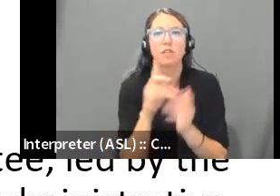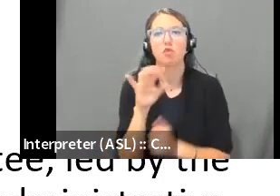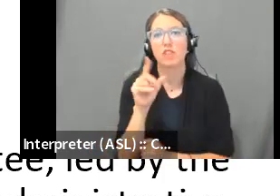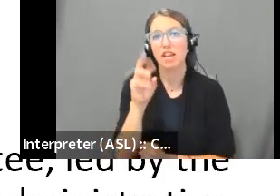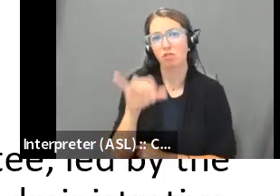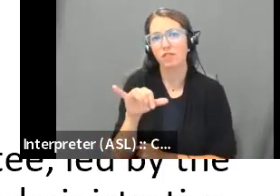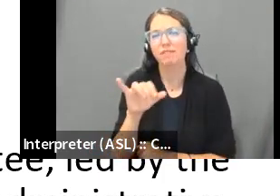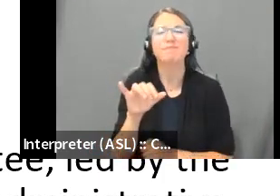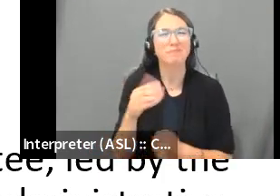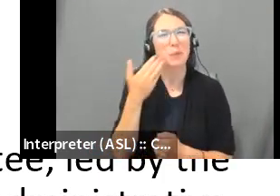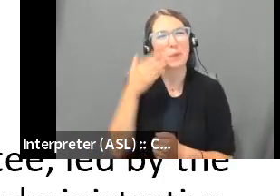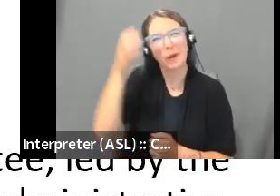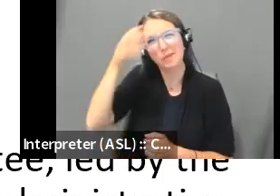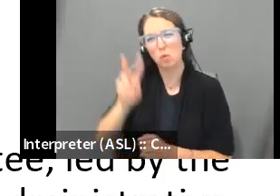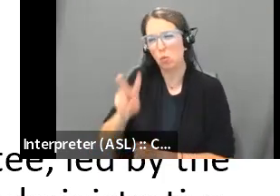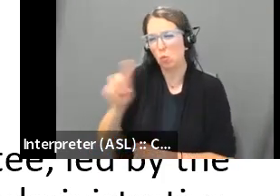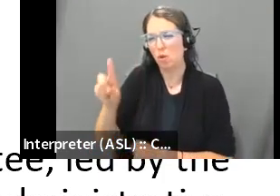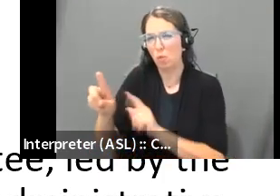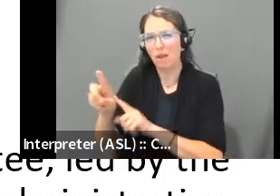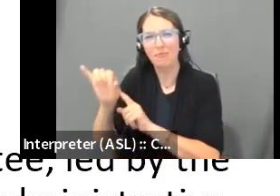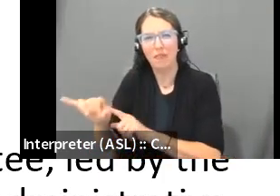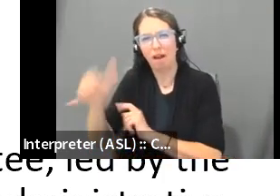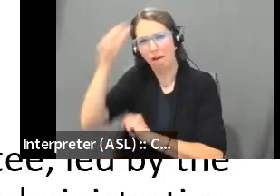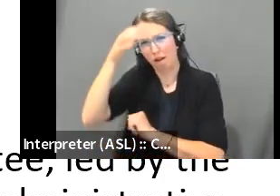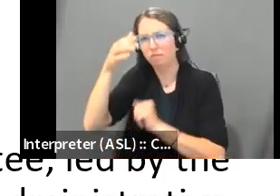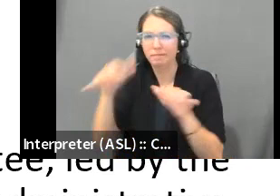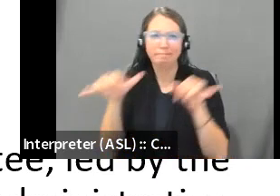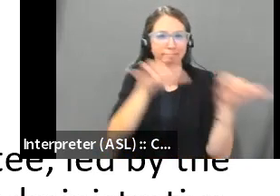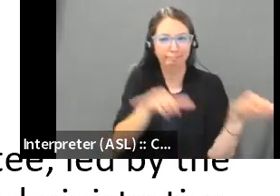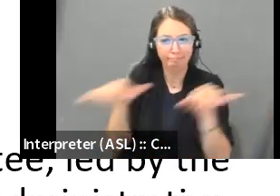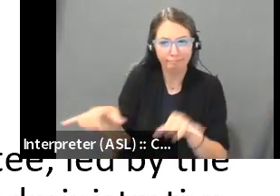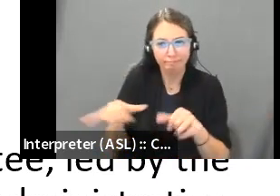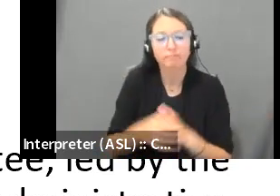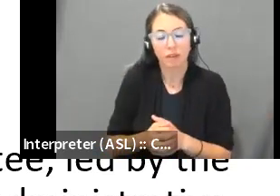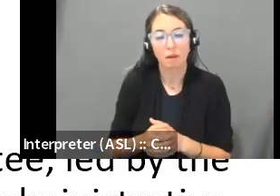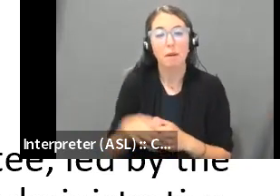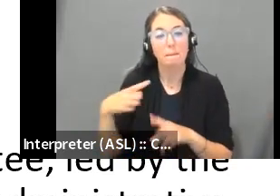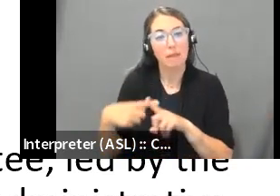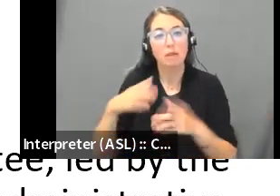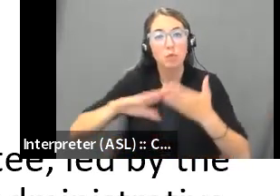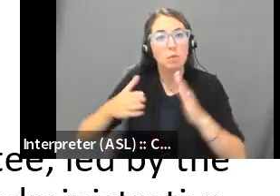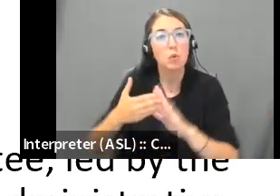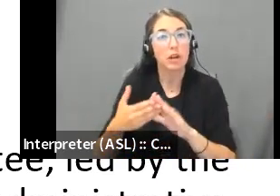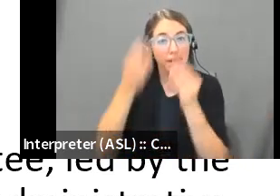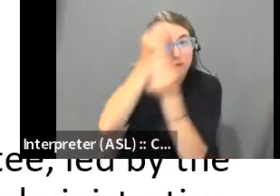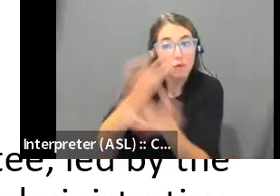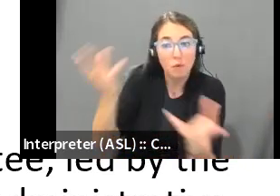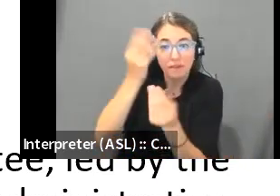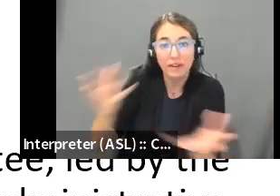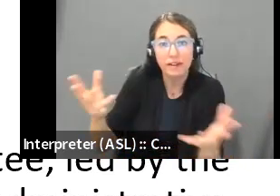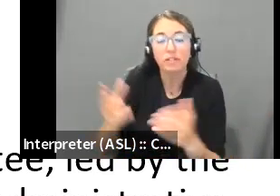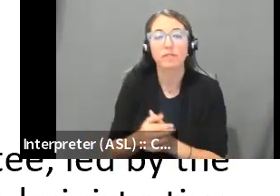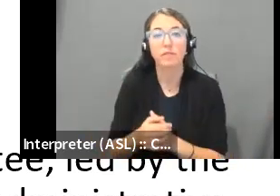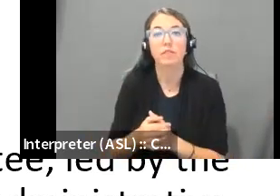management function, and some clinical and community notifications. Lastly, all of this is leading up to community